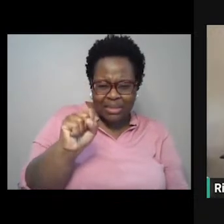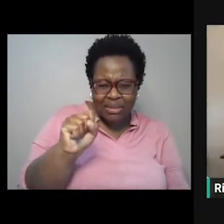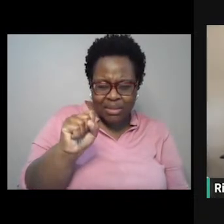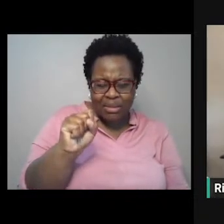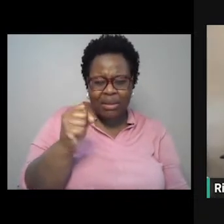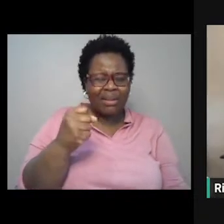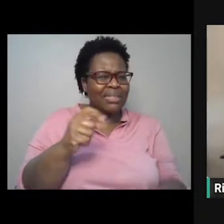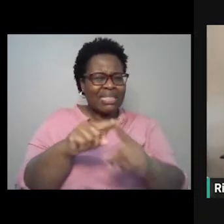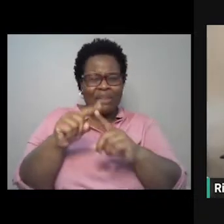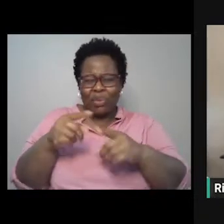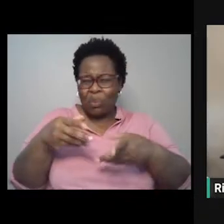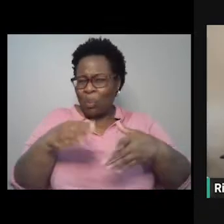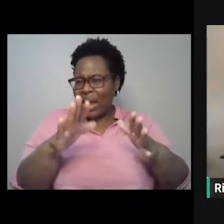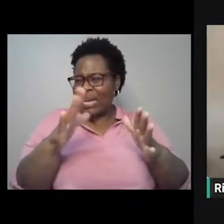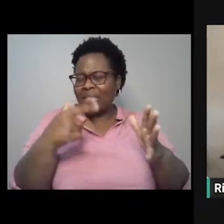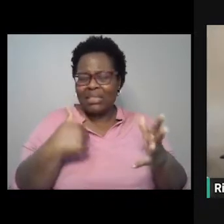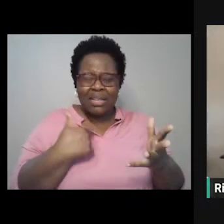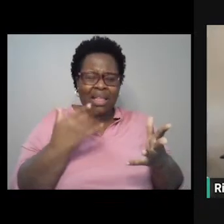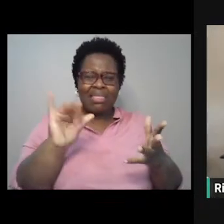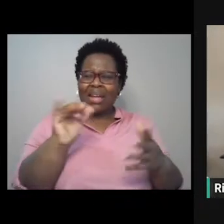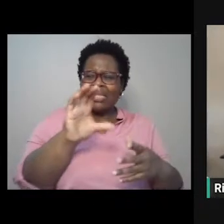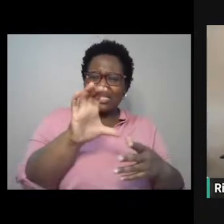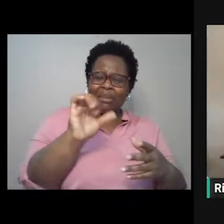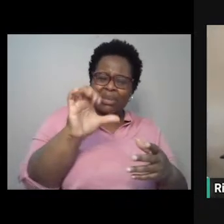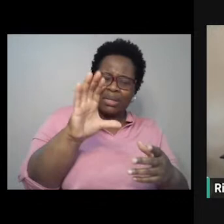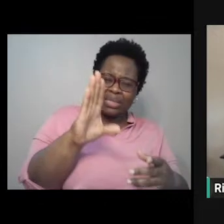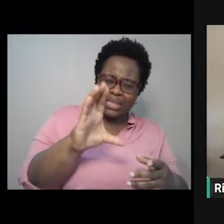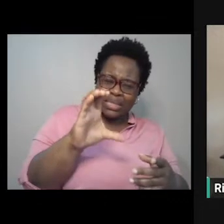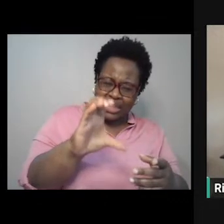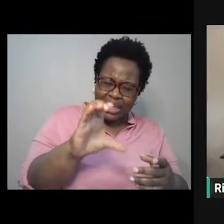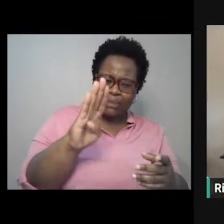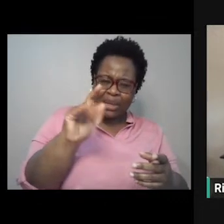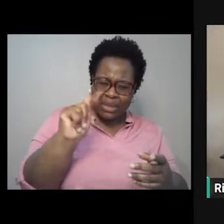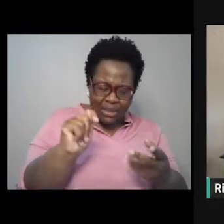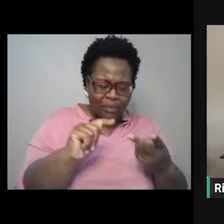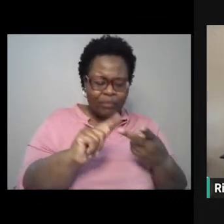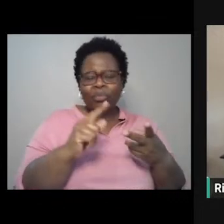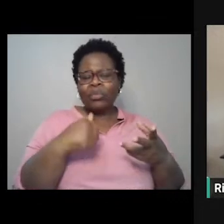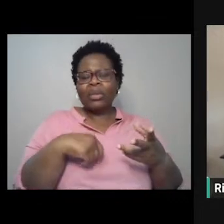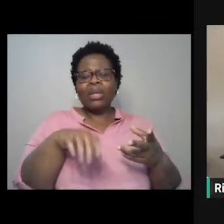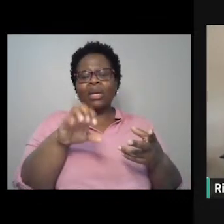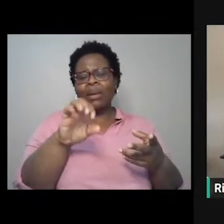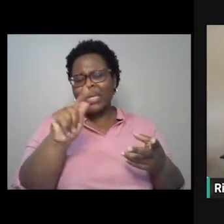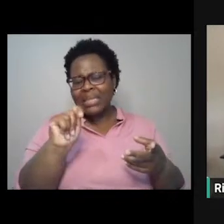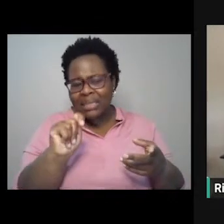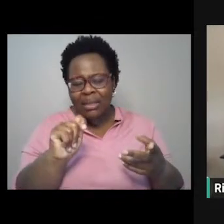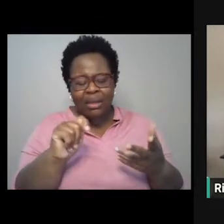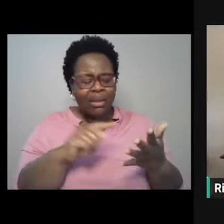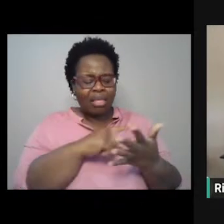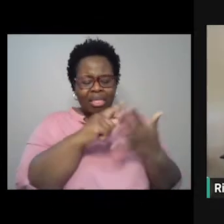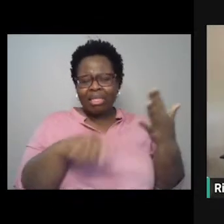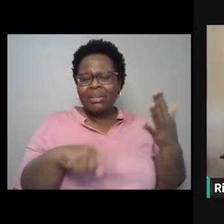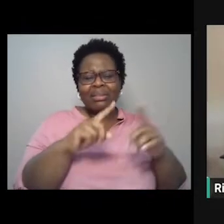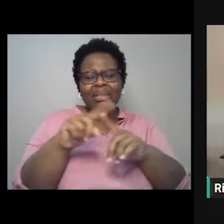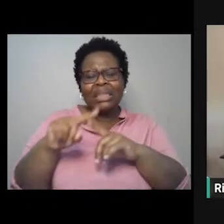them just being rediscovered. There's so many: CBT, EMDR, EFT, which I practice, Reiki, which I